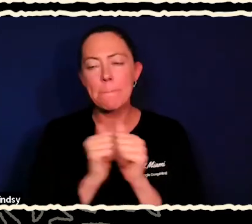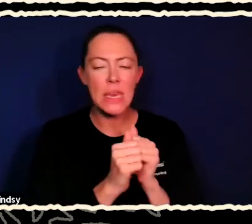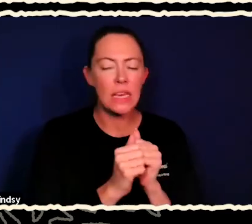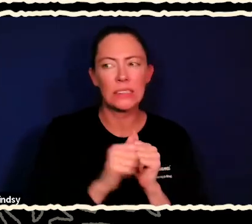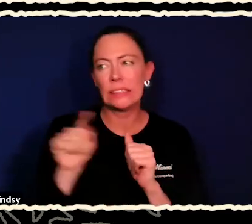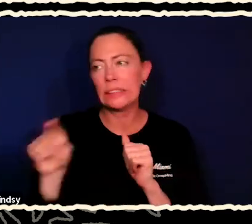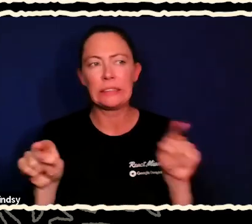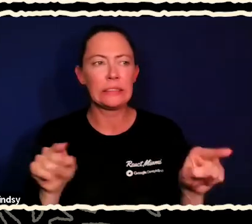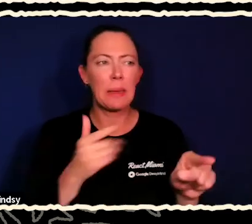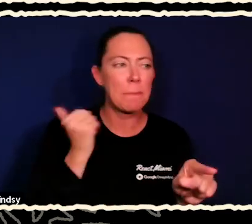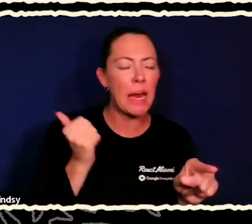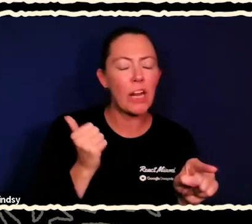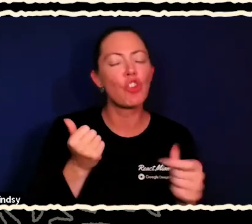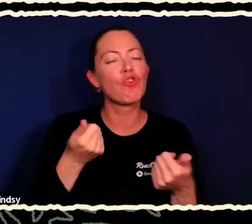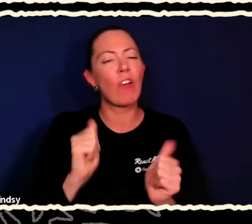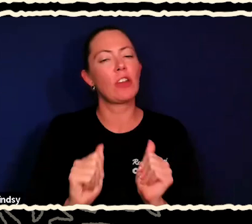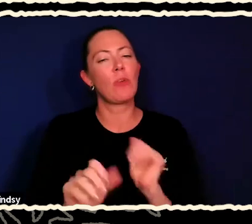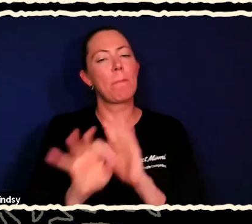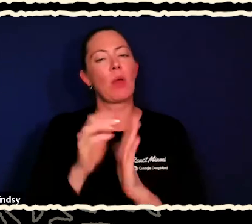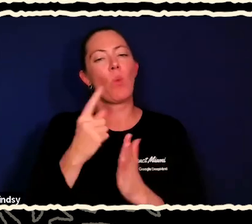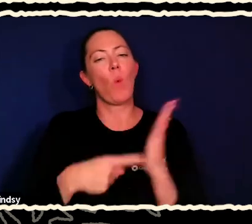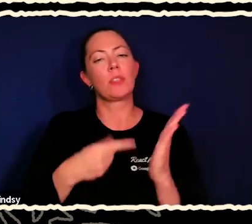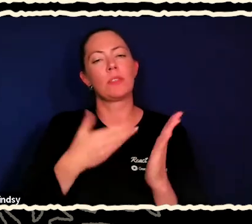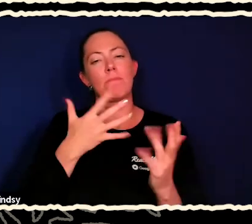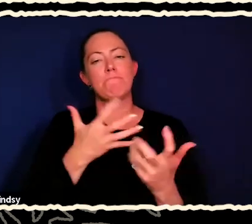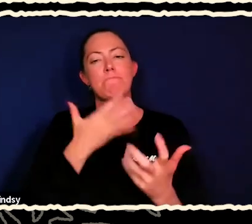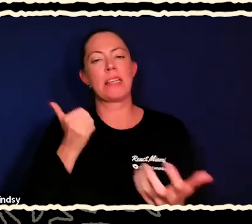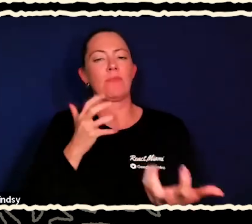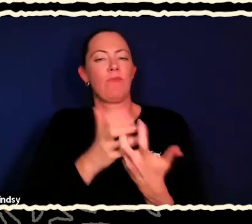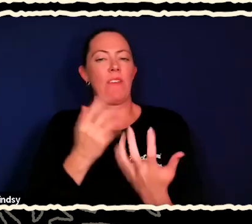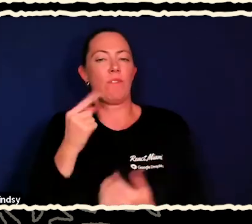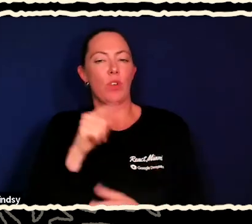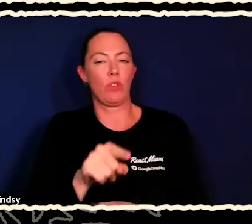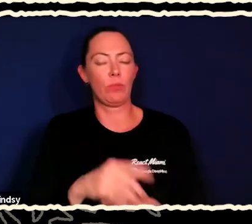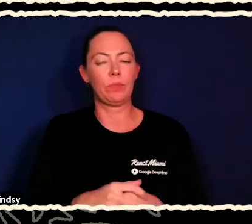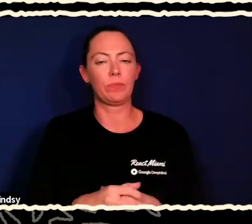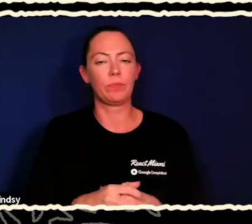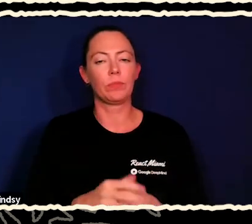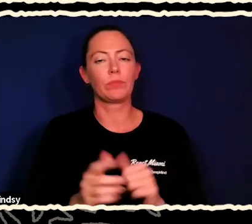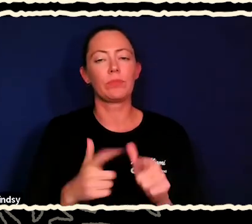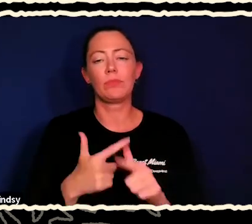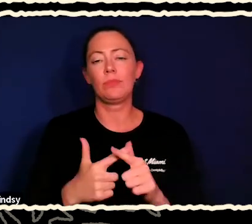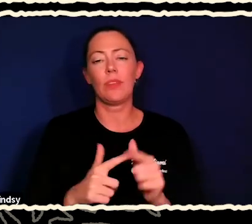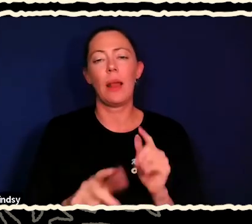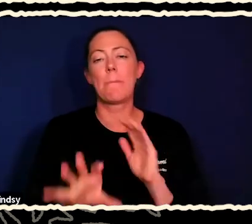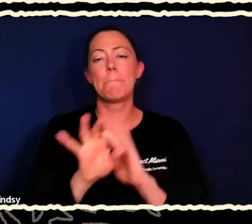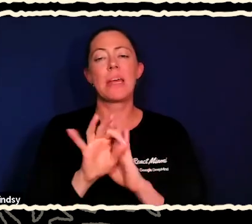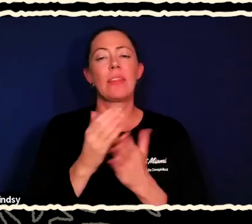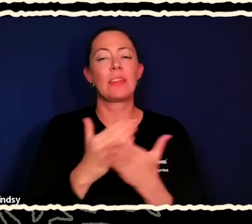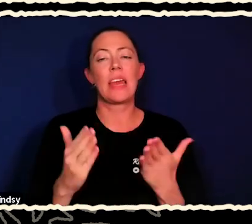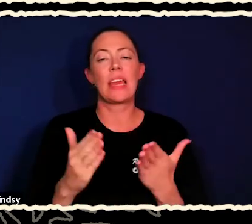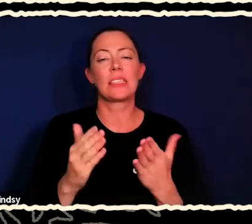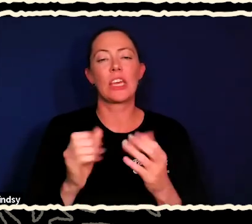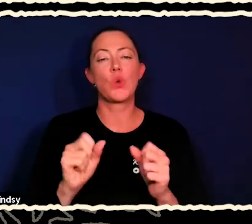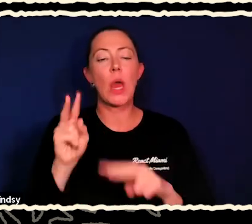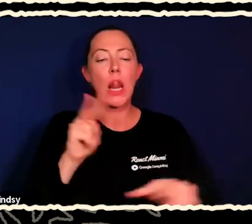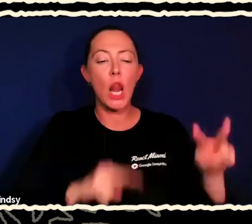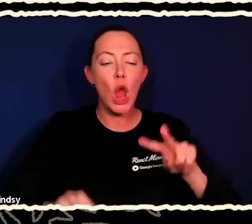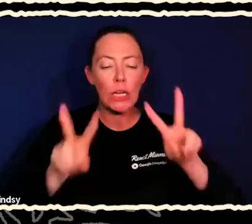reality. Whenever possible, pick abstractions that let you peek under the hood and understand how they're